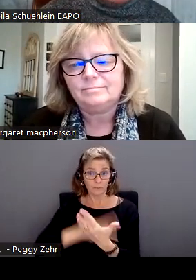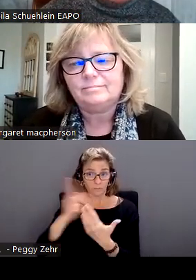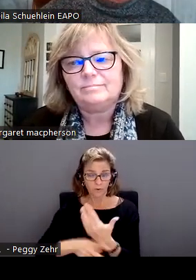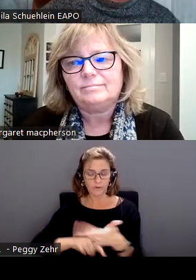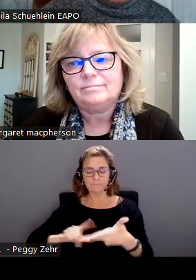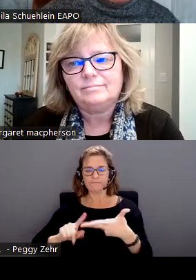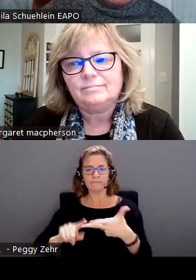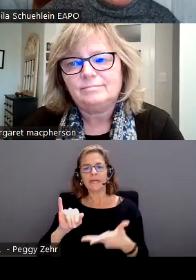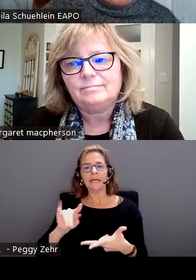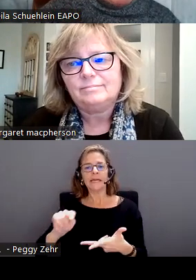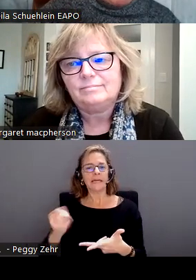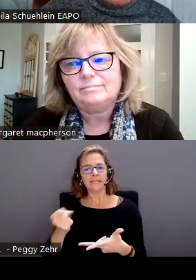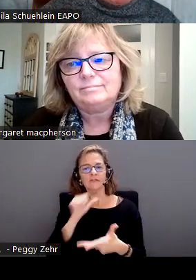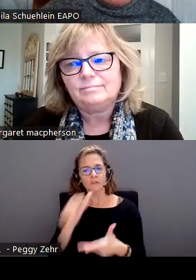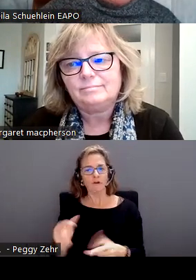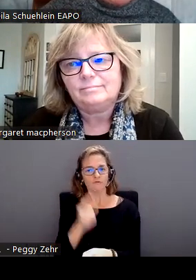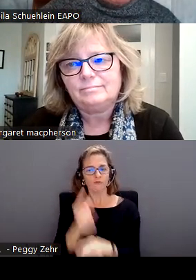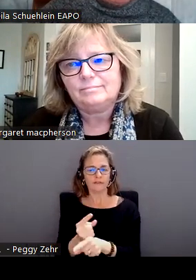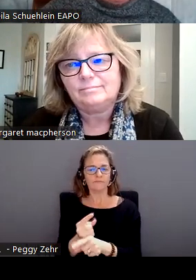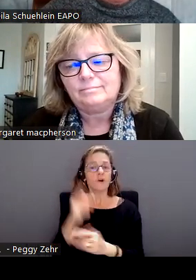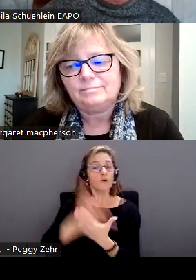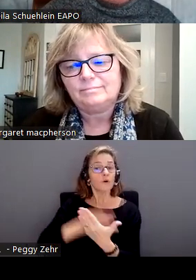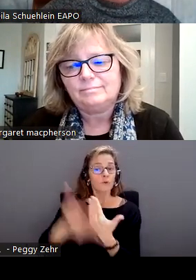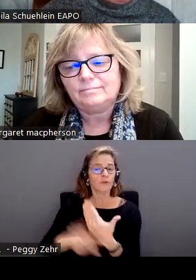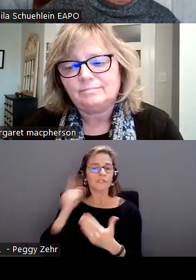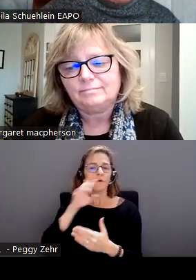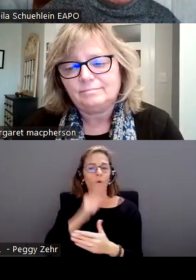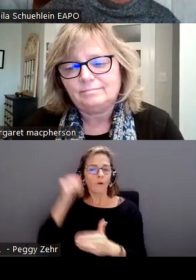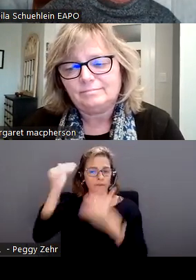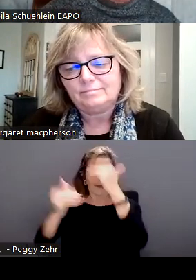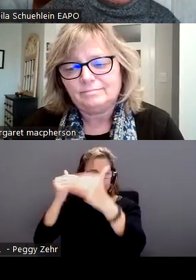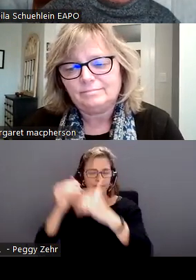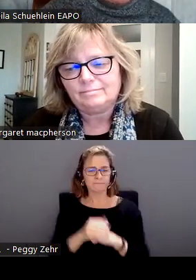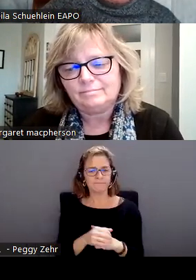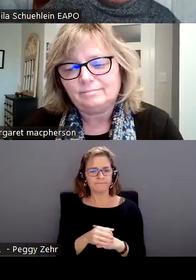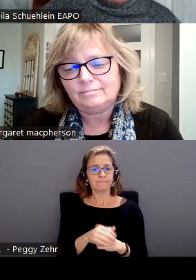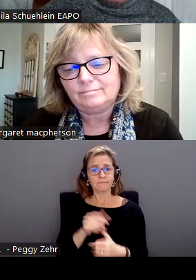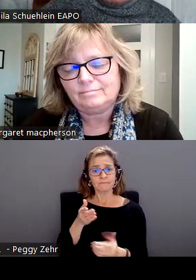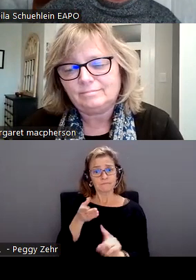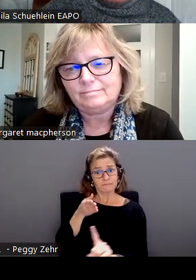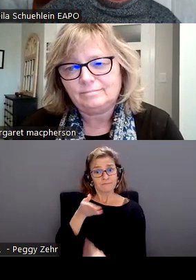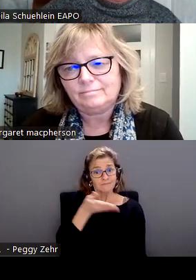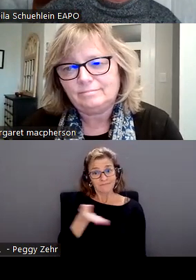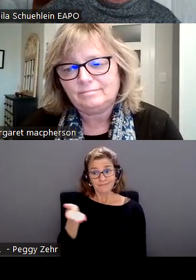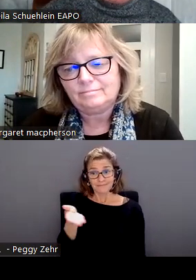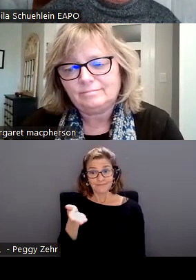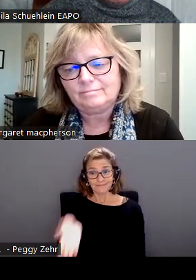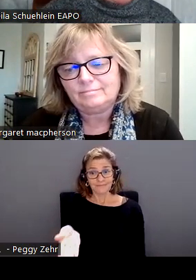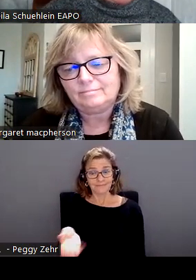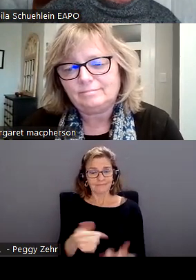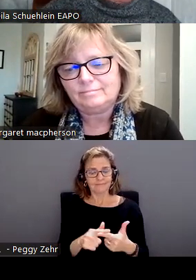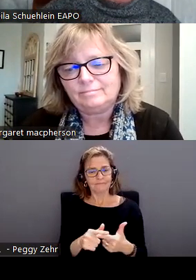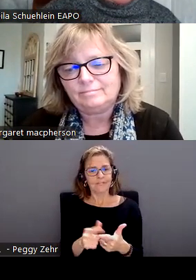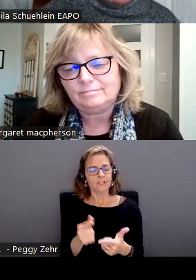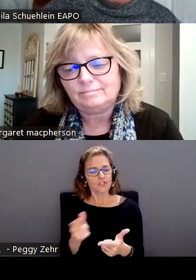Older Adults. Margaret is passionate in her belief that everyone has an important contribution to make in creating safe and supportive